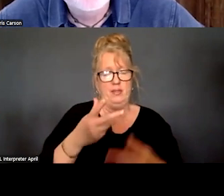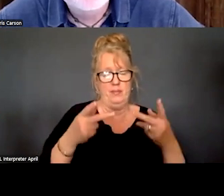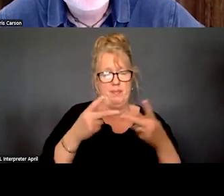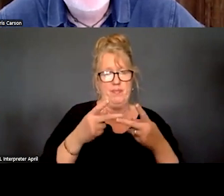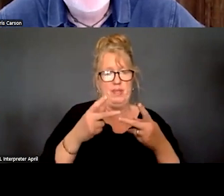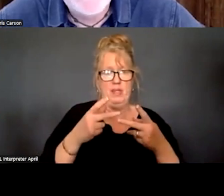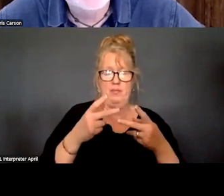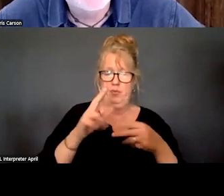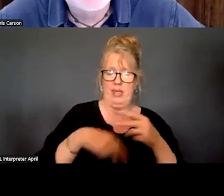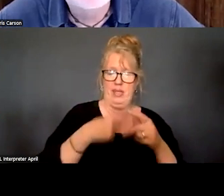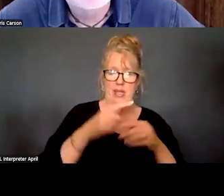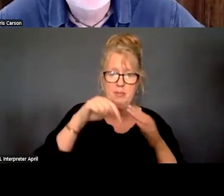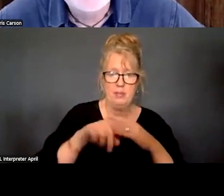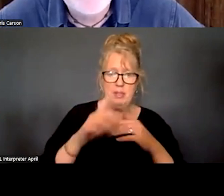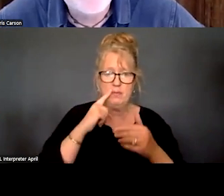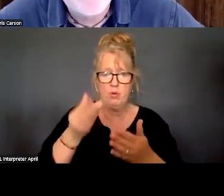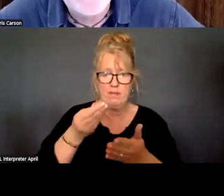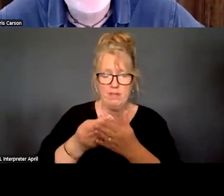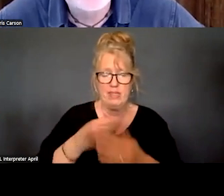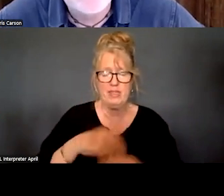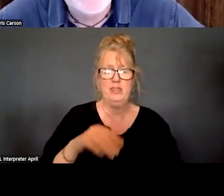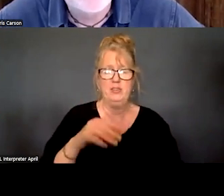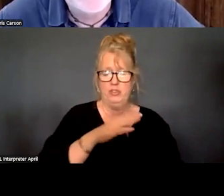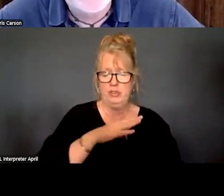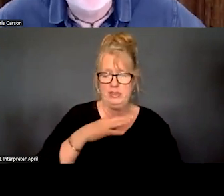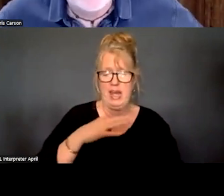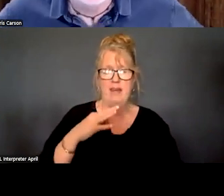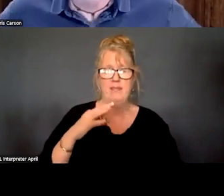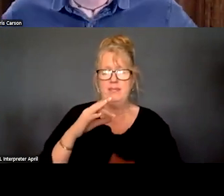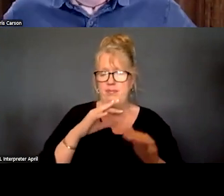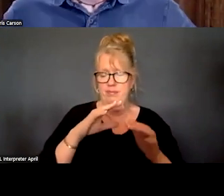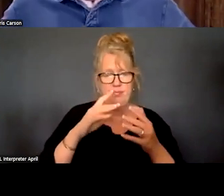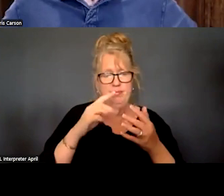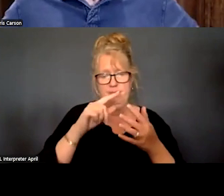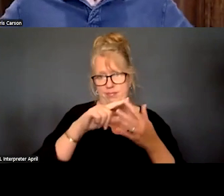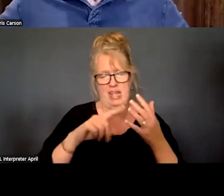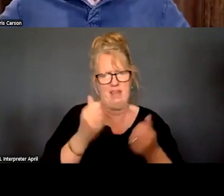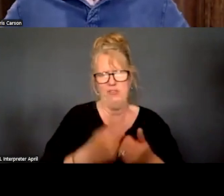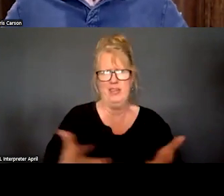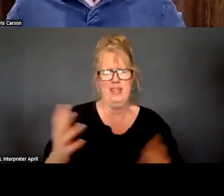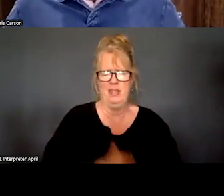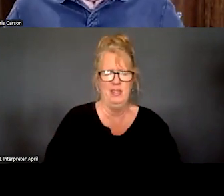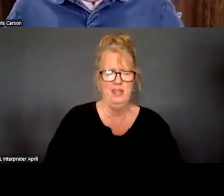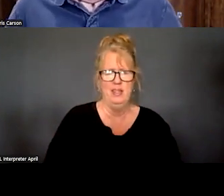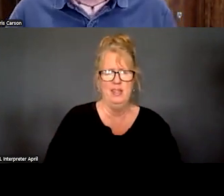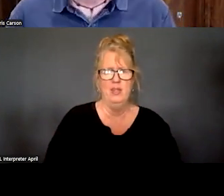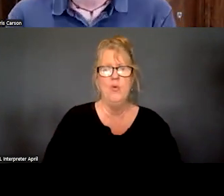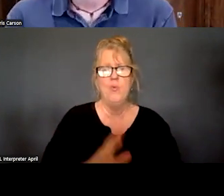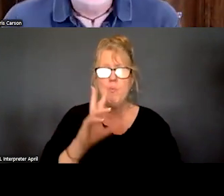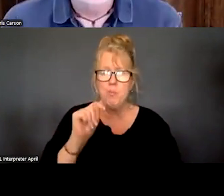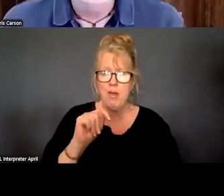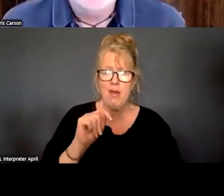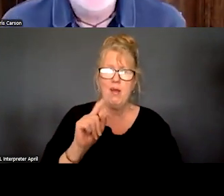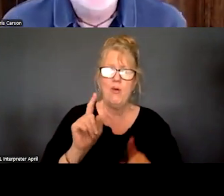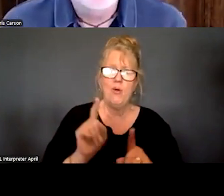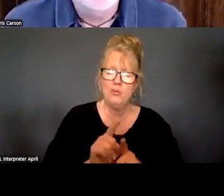intensity financially, staffing wise, every kind of wise, right? But it's also,